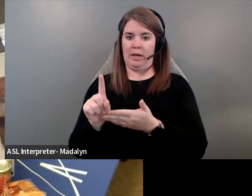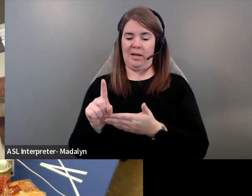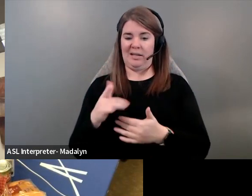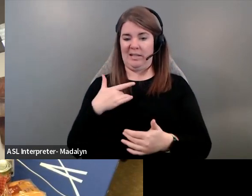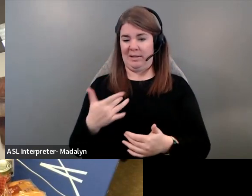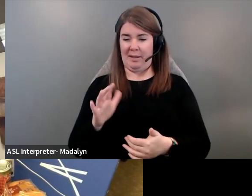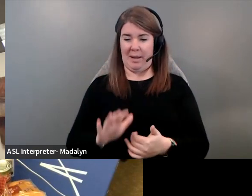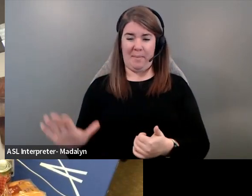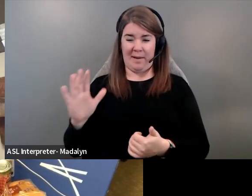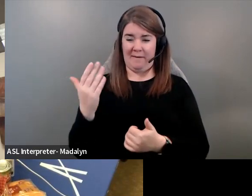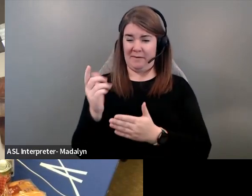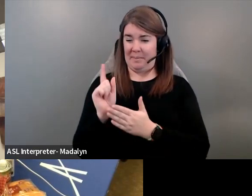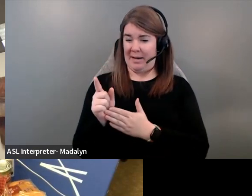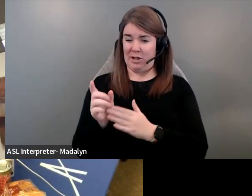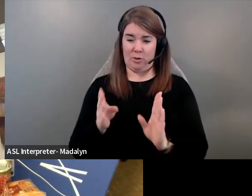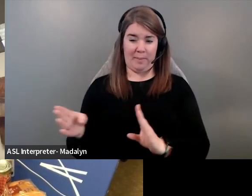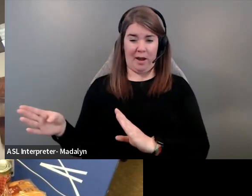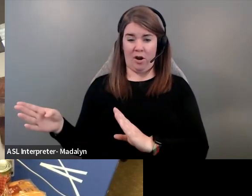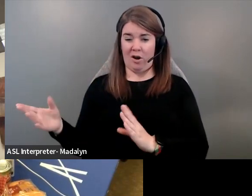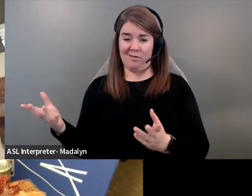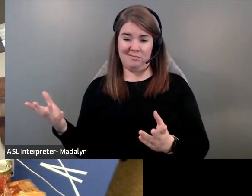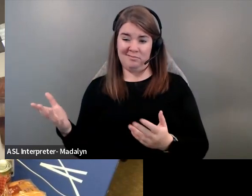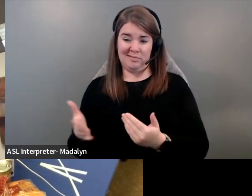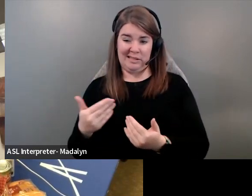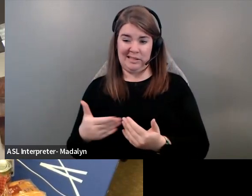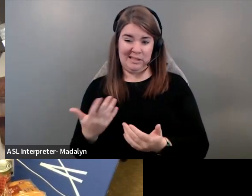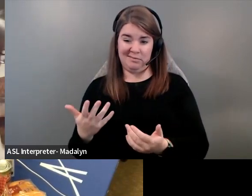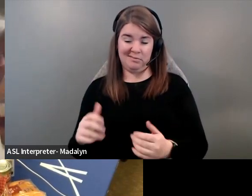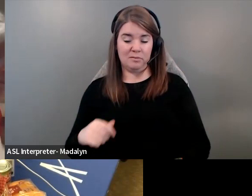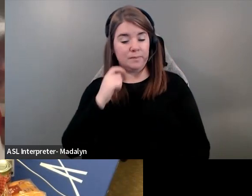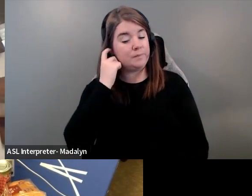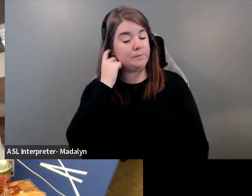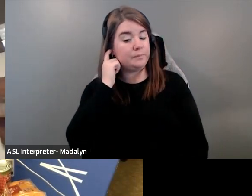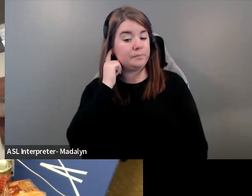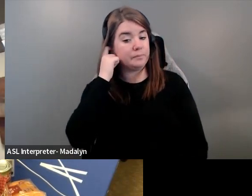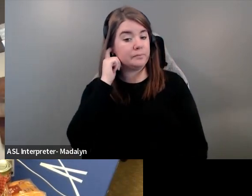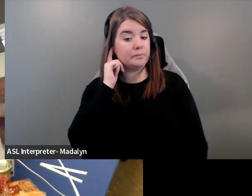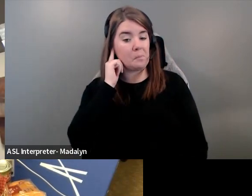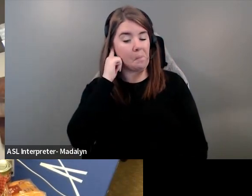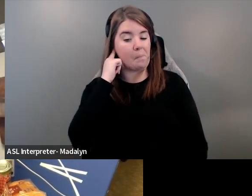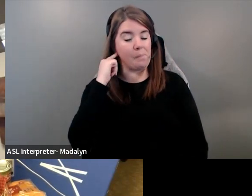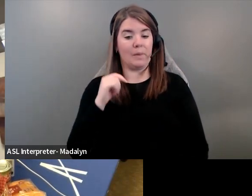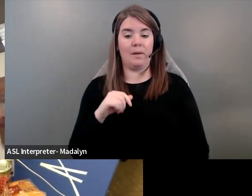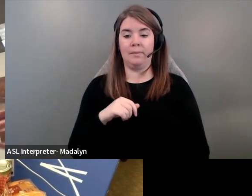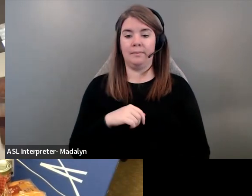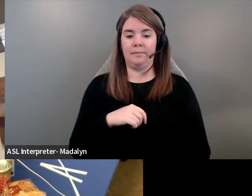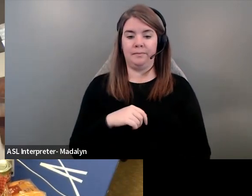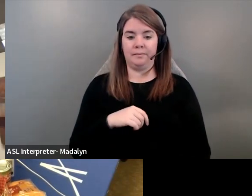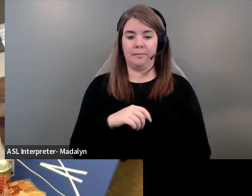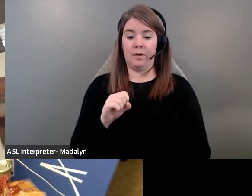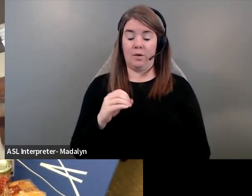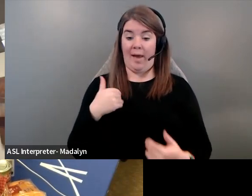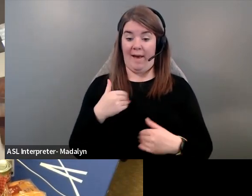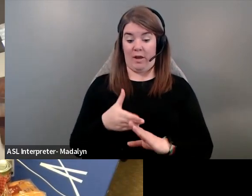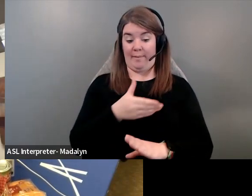take about 15 minutes to prepare. Pretty much anybody can find time to do that. So having the stuff pre-done on